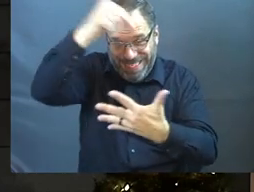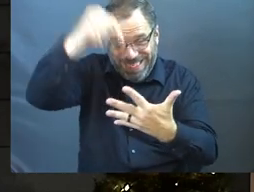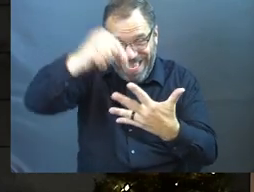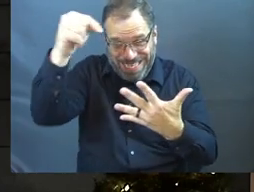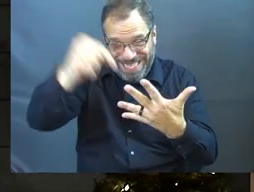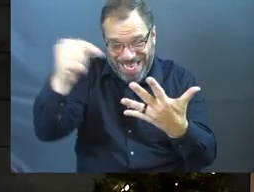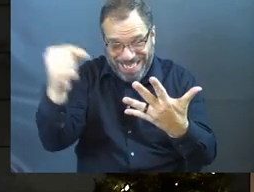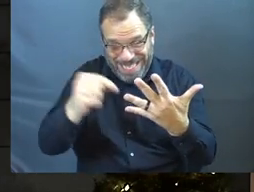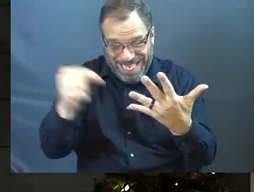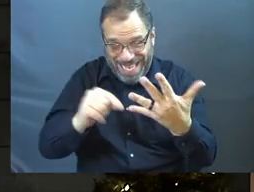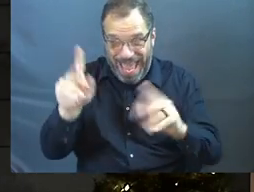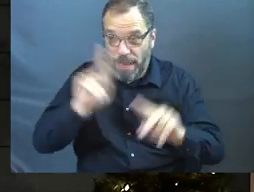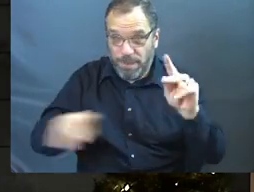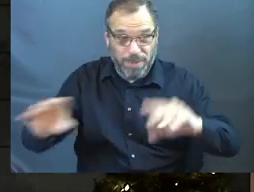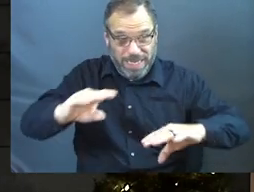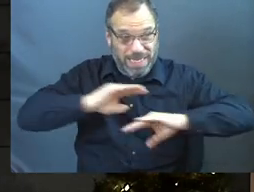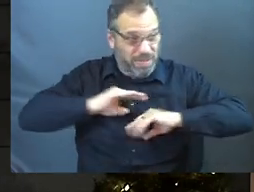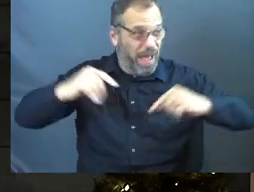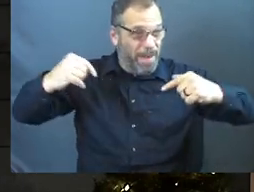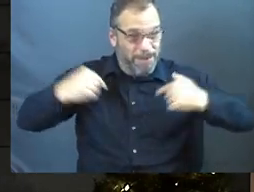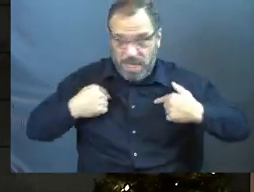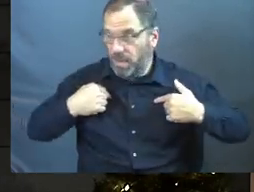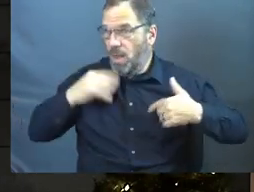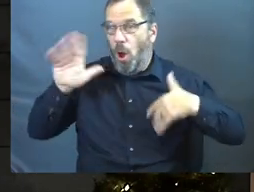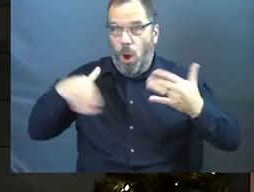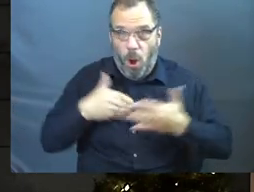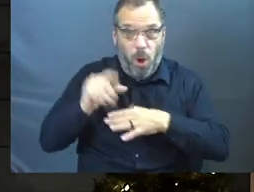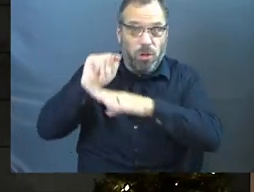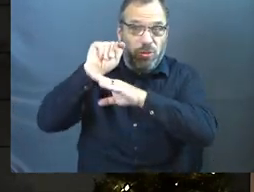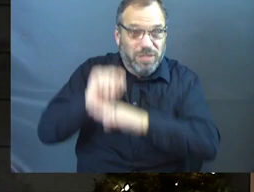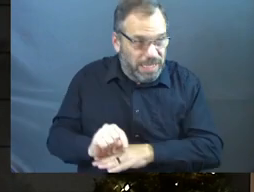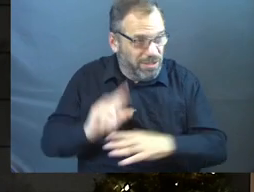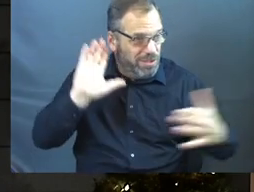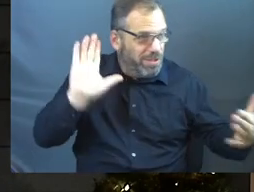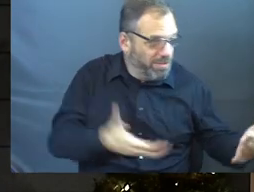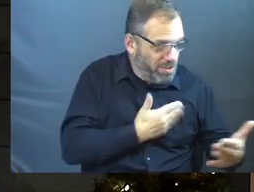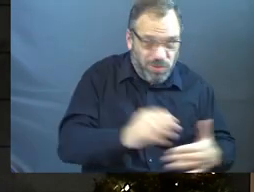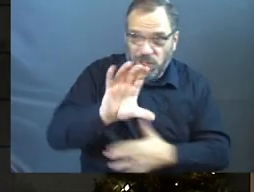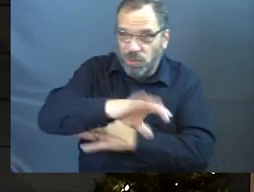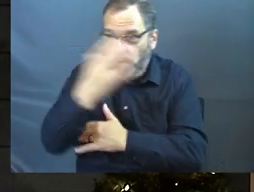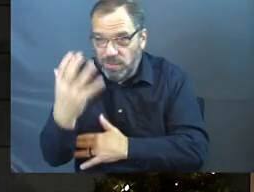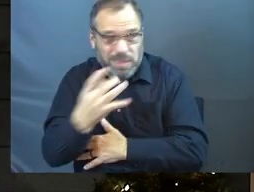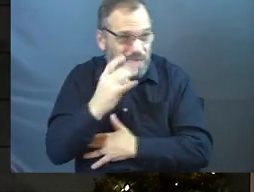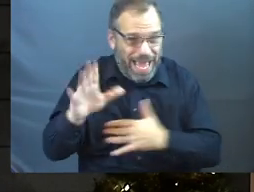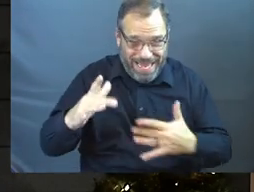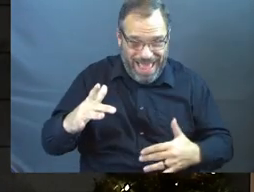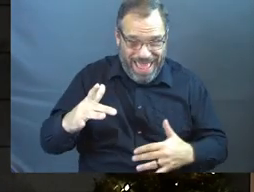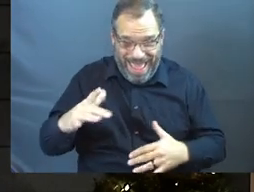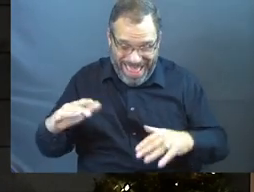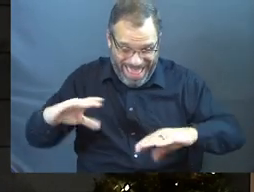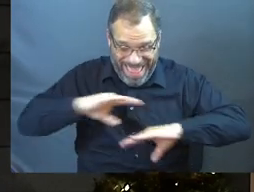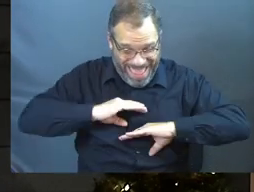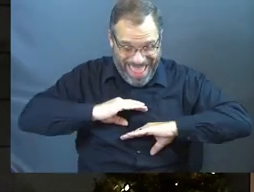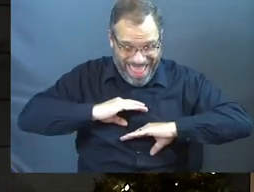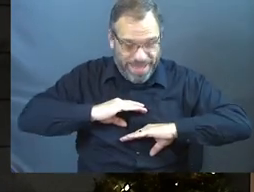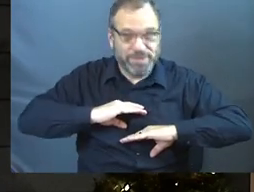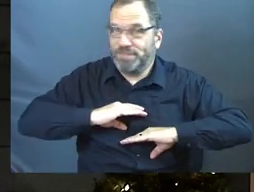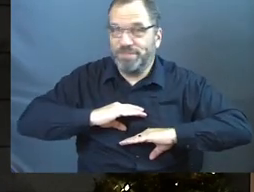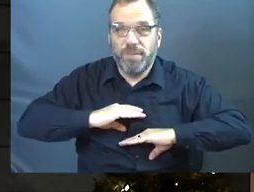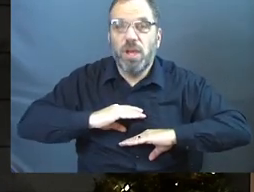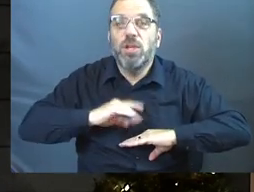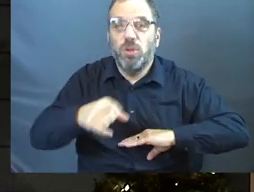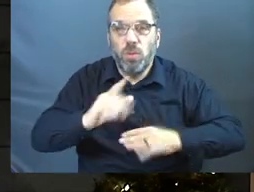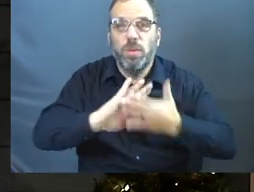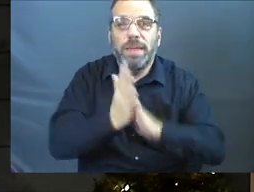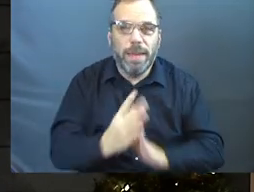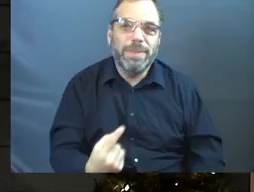expect people to satisfy what we need, we expect all the traditions and all the things to satisfy and fill the void, we will be left with